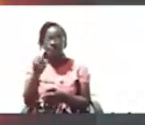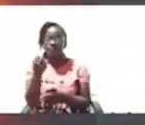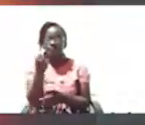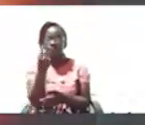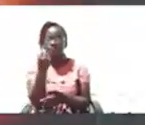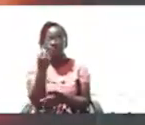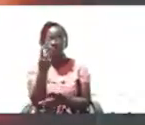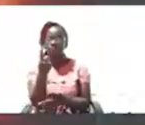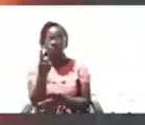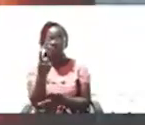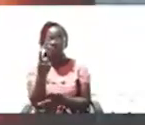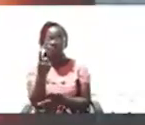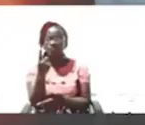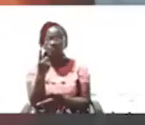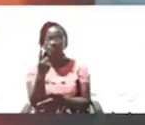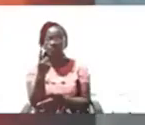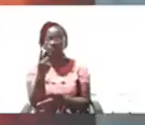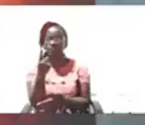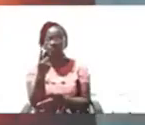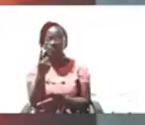chapter